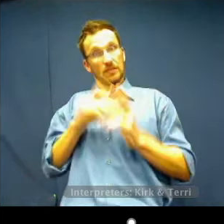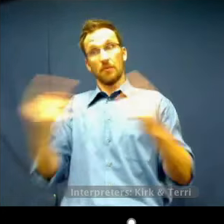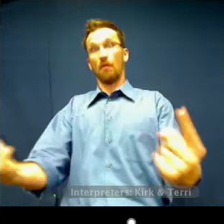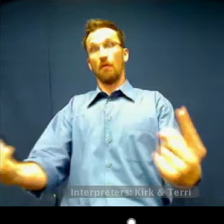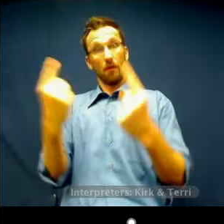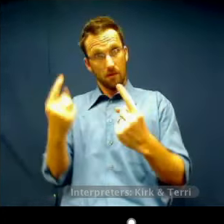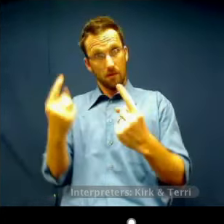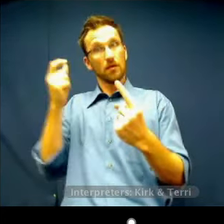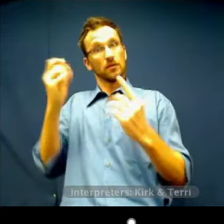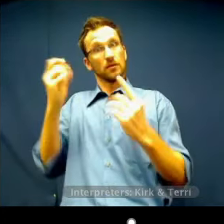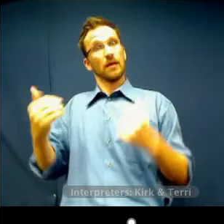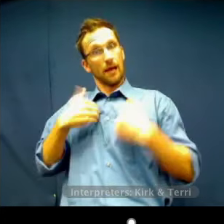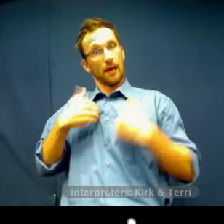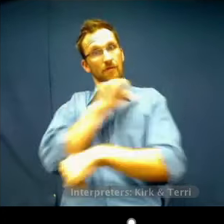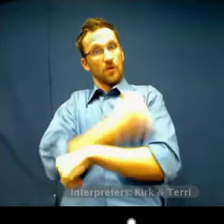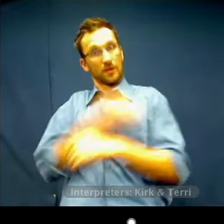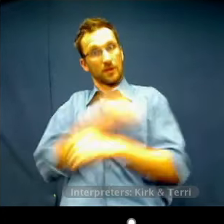the case.